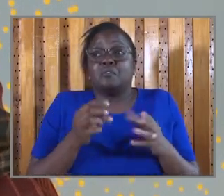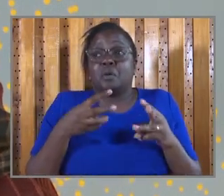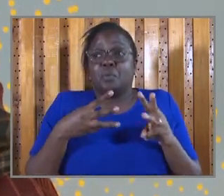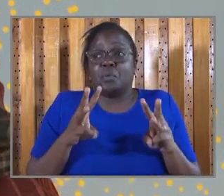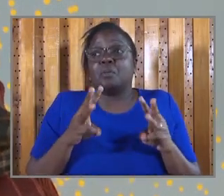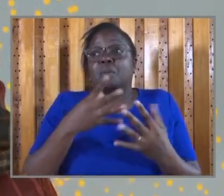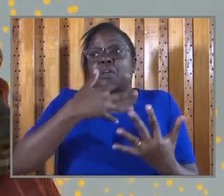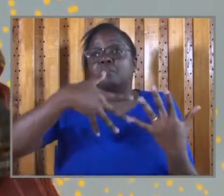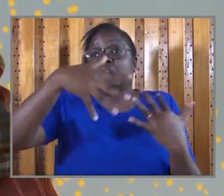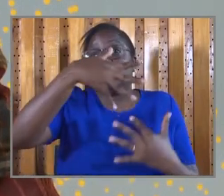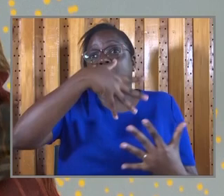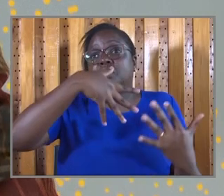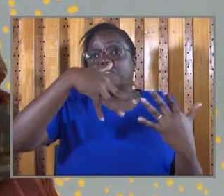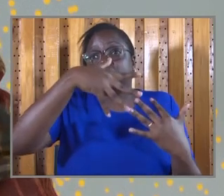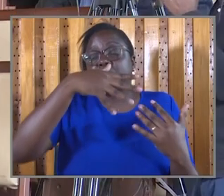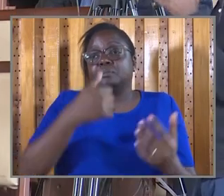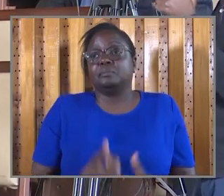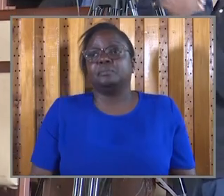can be engaged.